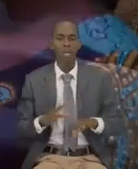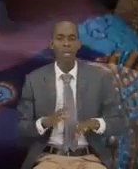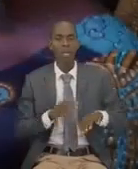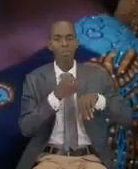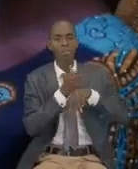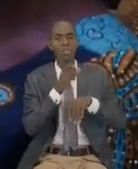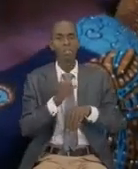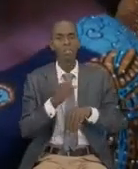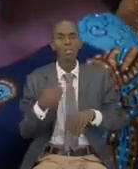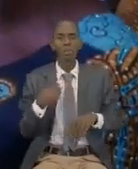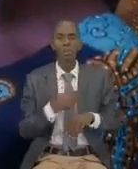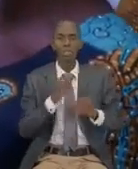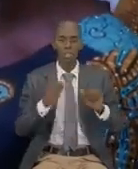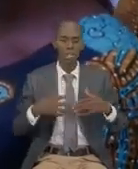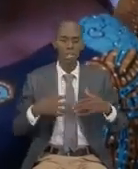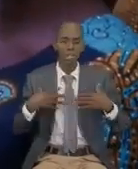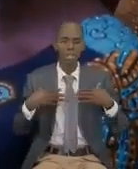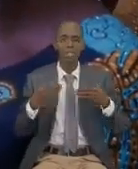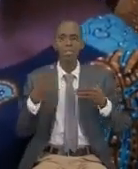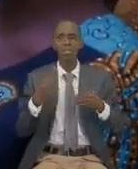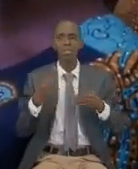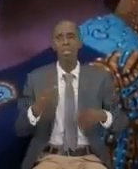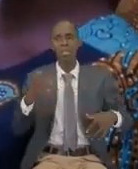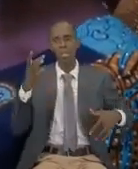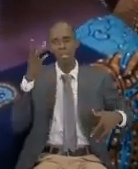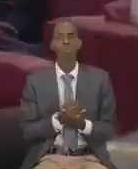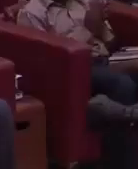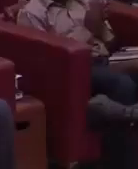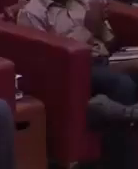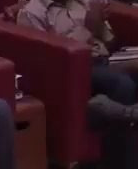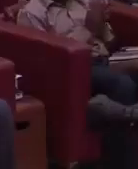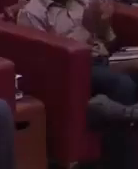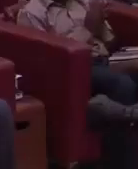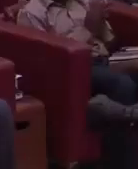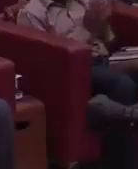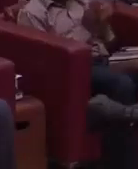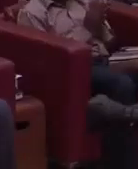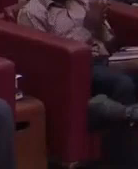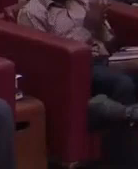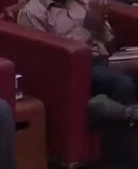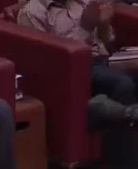Jesus, we can heal the sick.